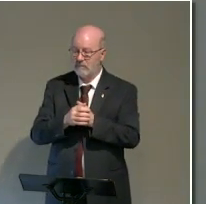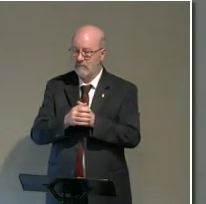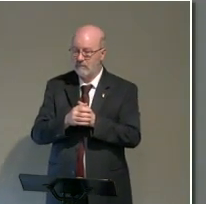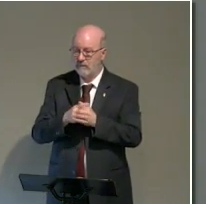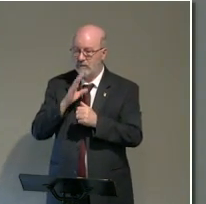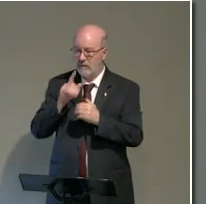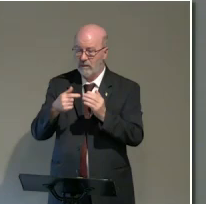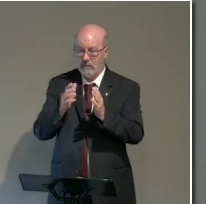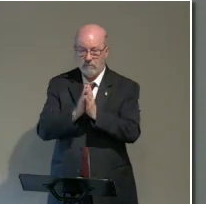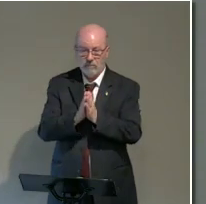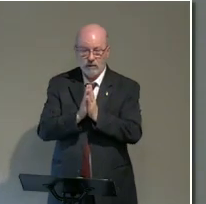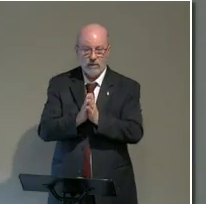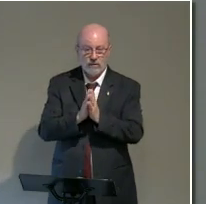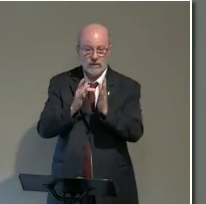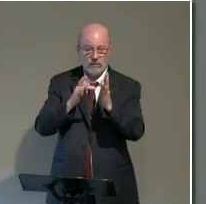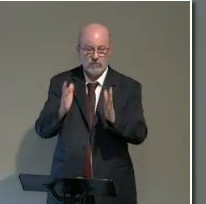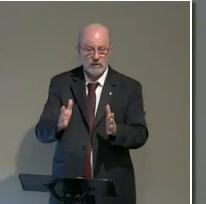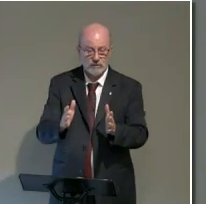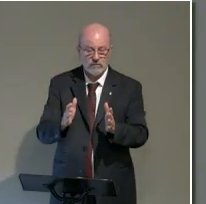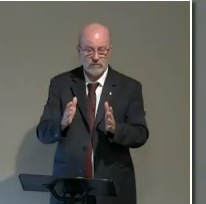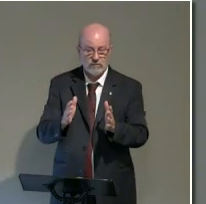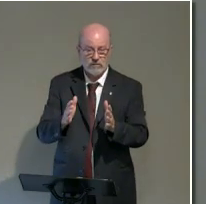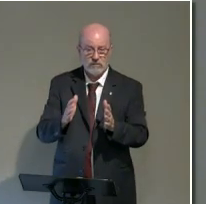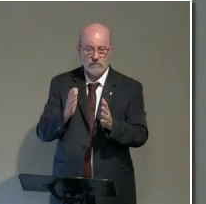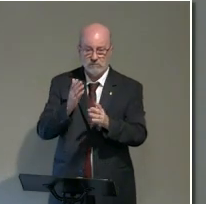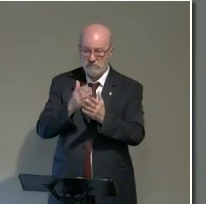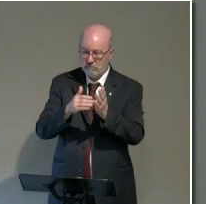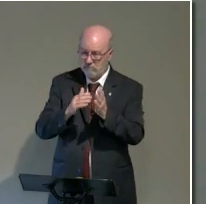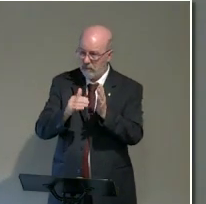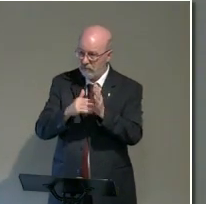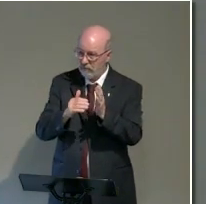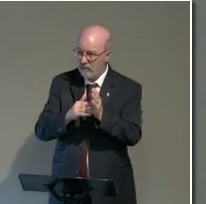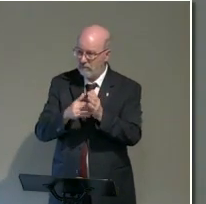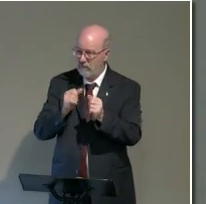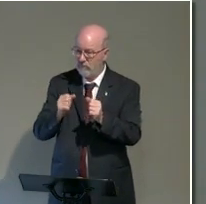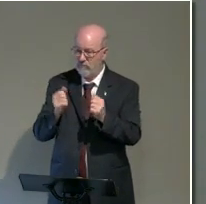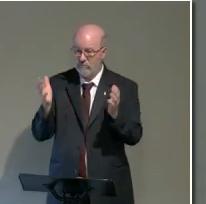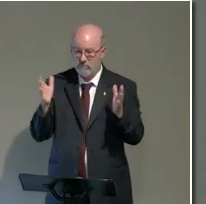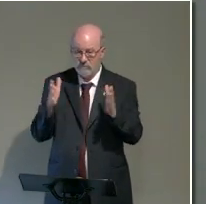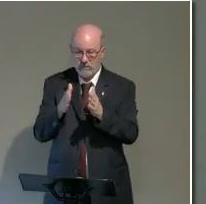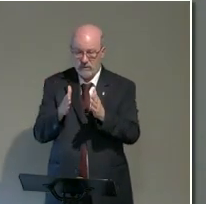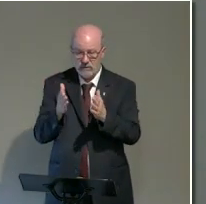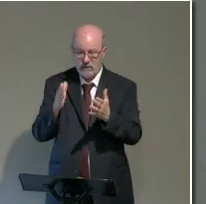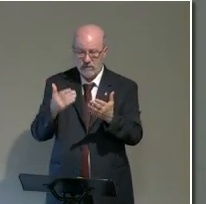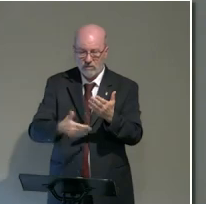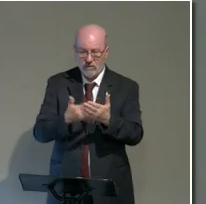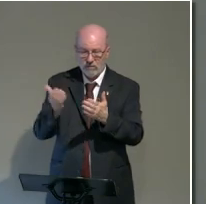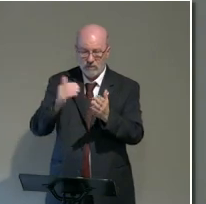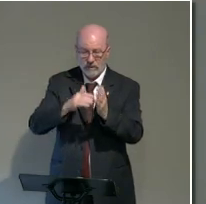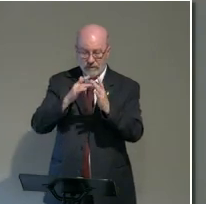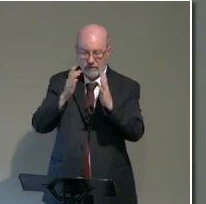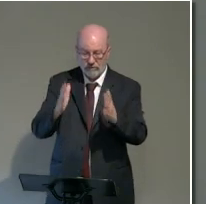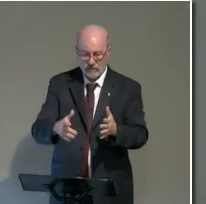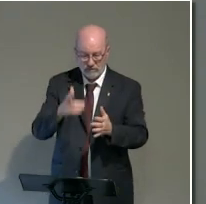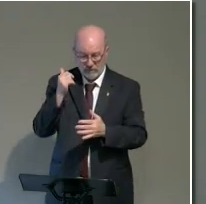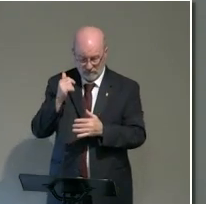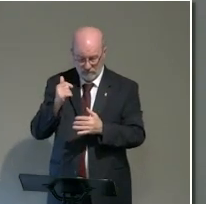it's talking about prayer and Christians by frequency. Now, I try to narrow it down to born-again Christians, right?